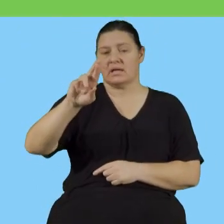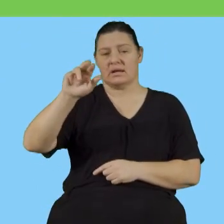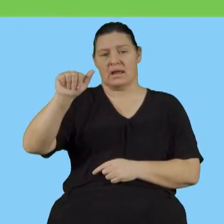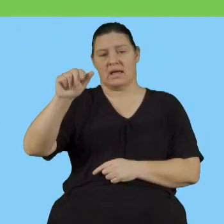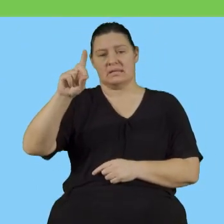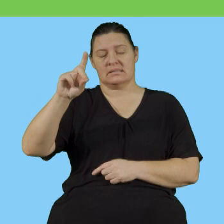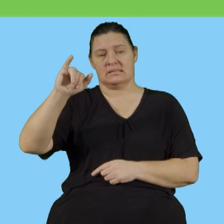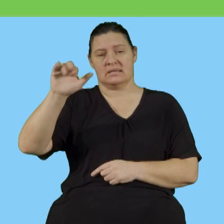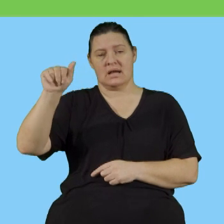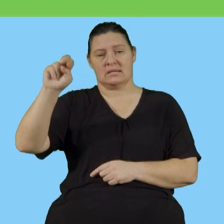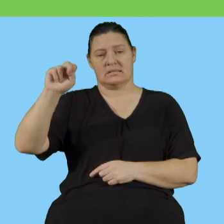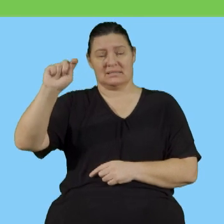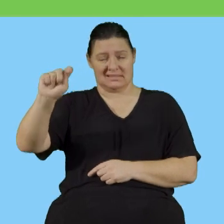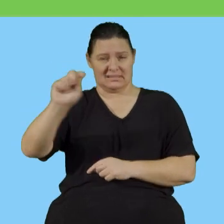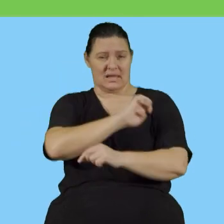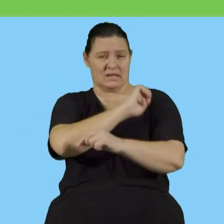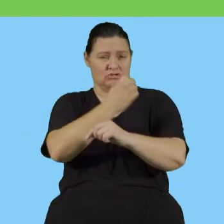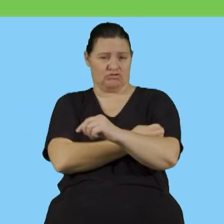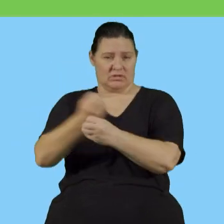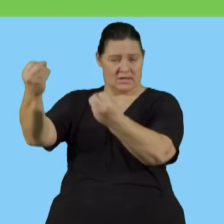us radiant energy.